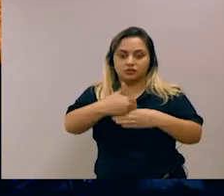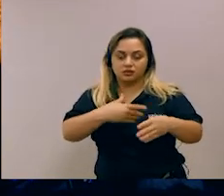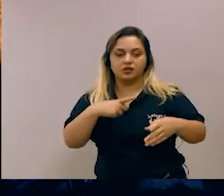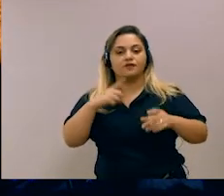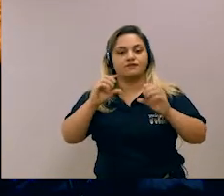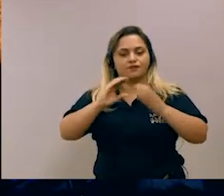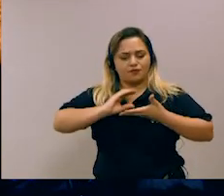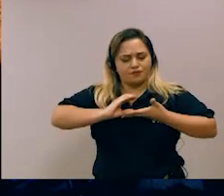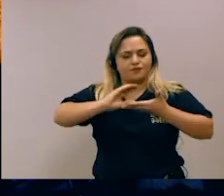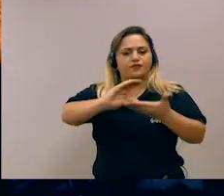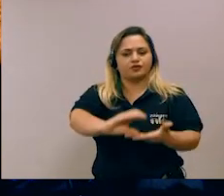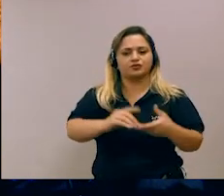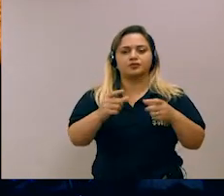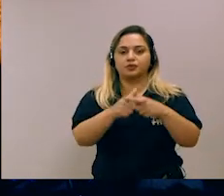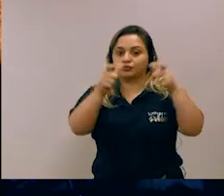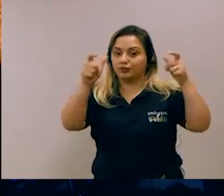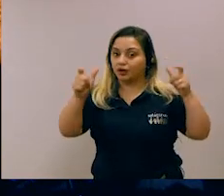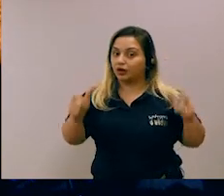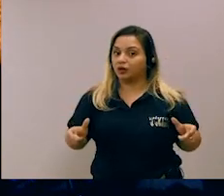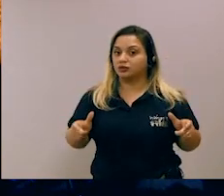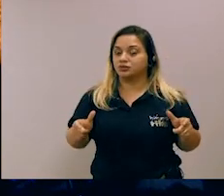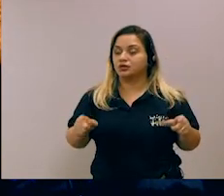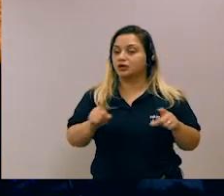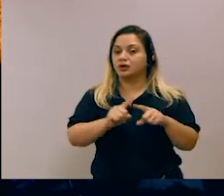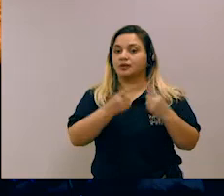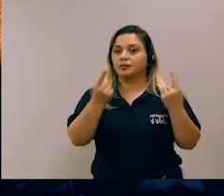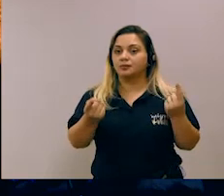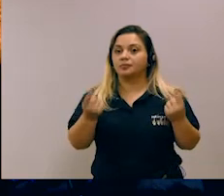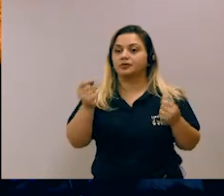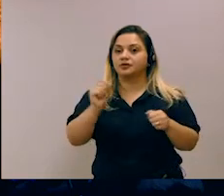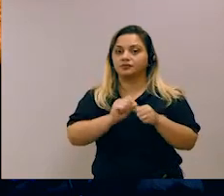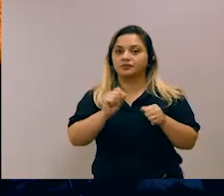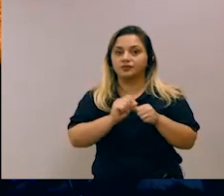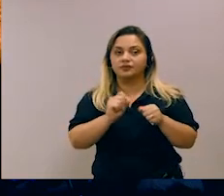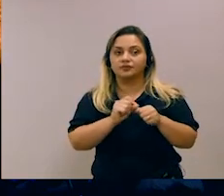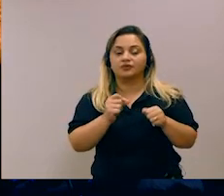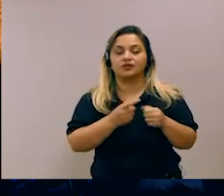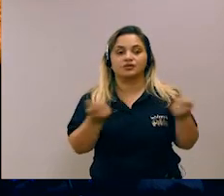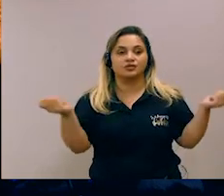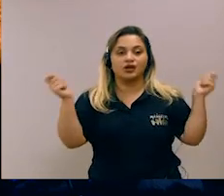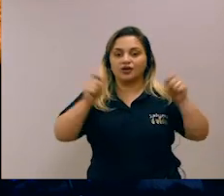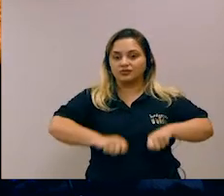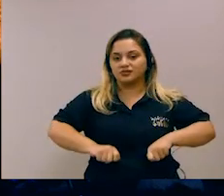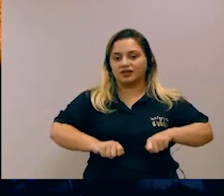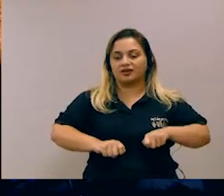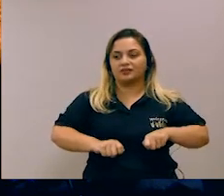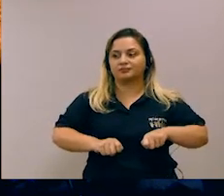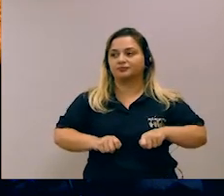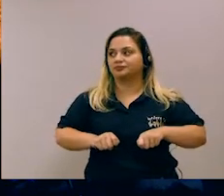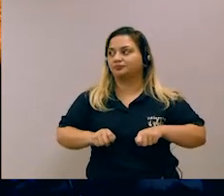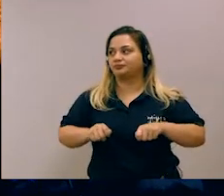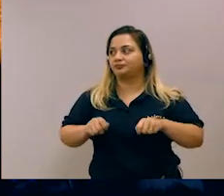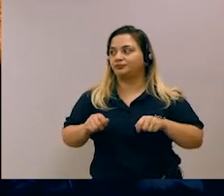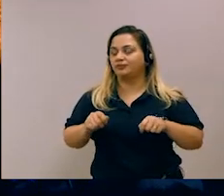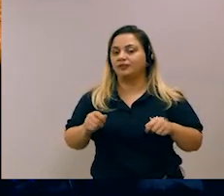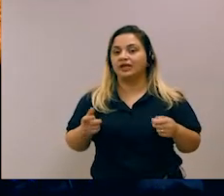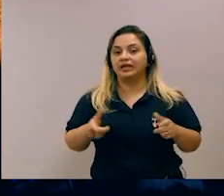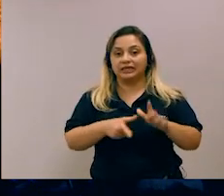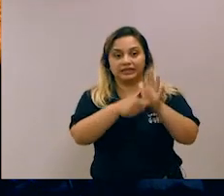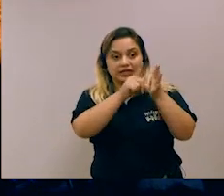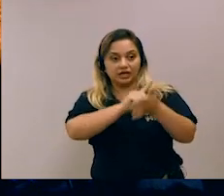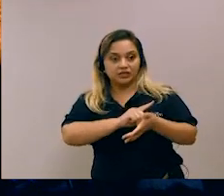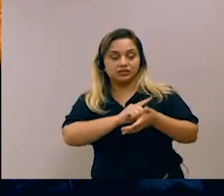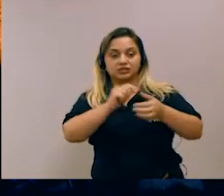works. So we picked a few classes, we did a before and after evaluation with a control group, and we